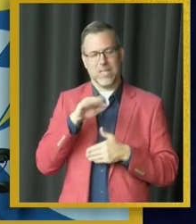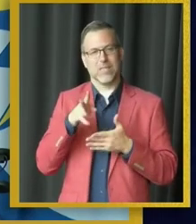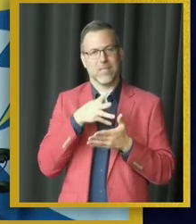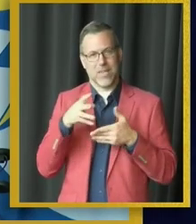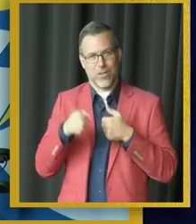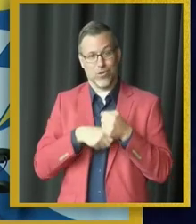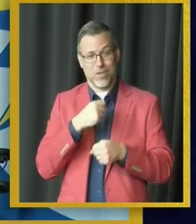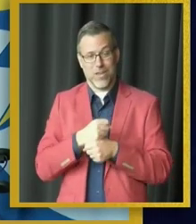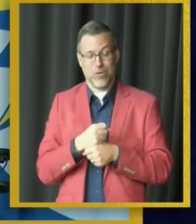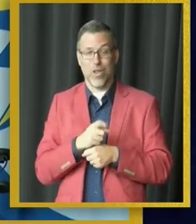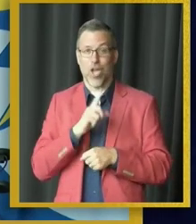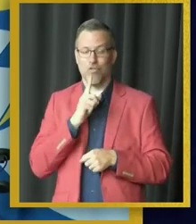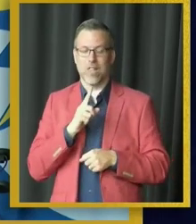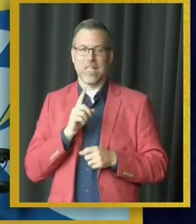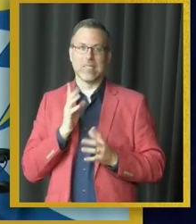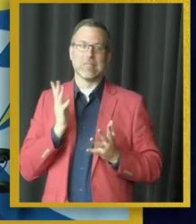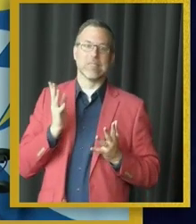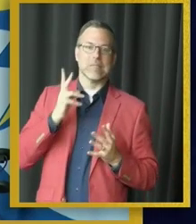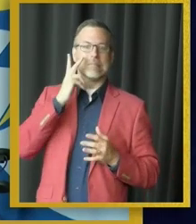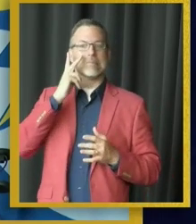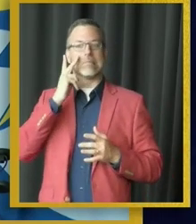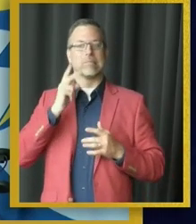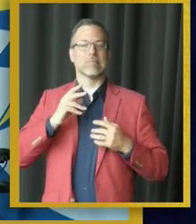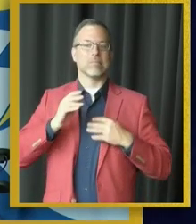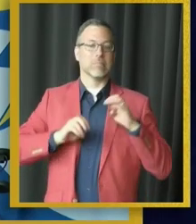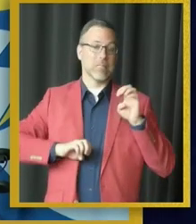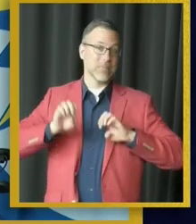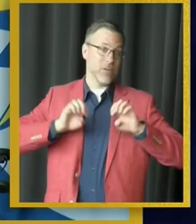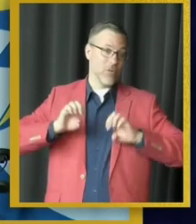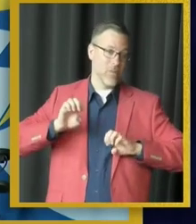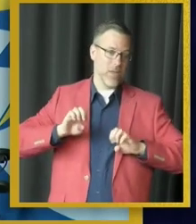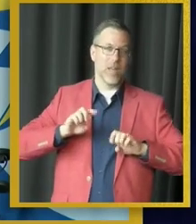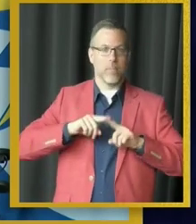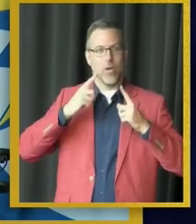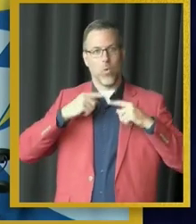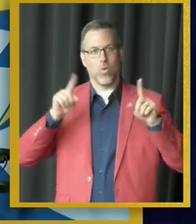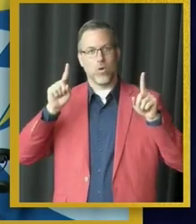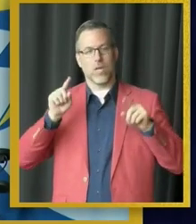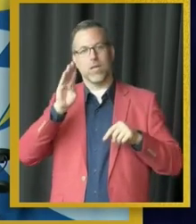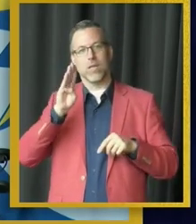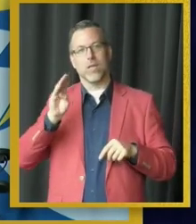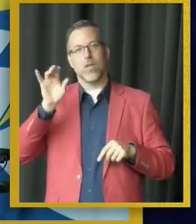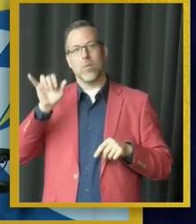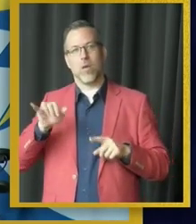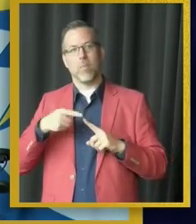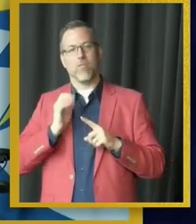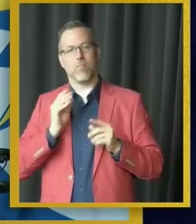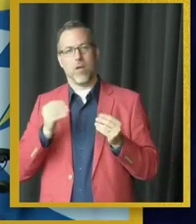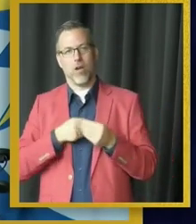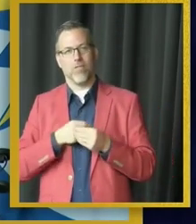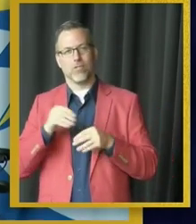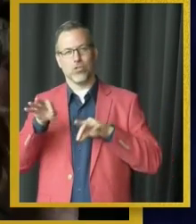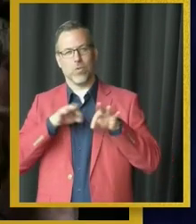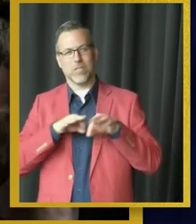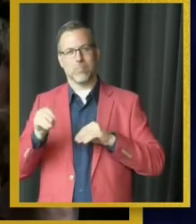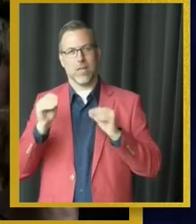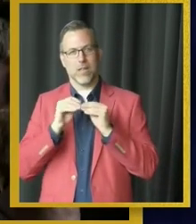a bold experiment, and it is working. And here's Fabian Bednay from my office to tell us more.